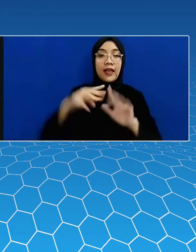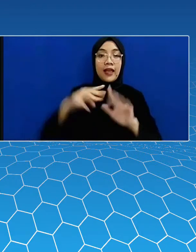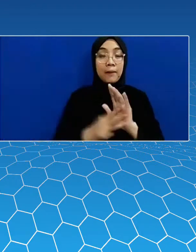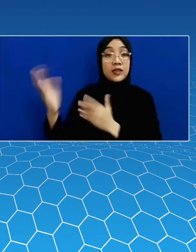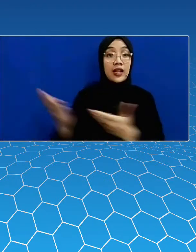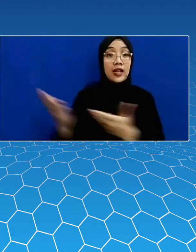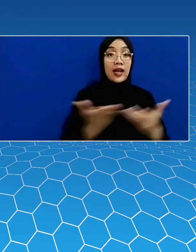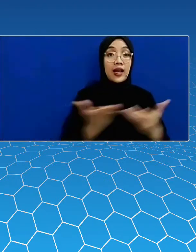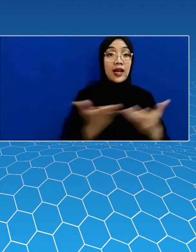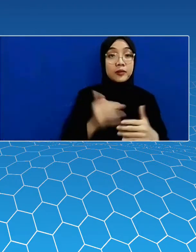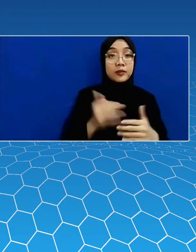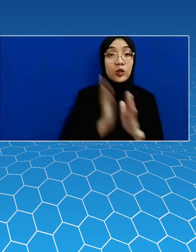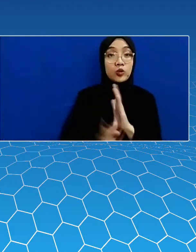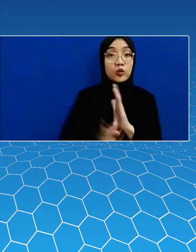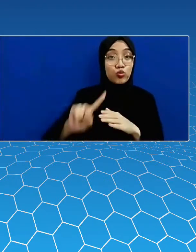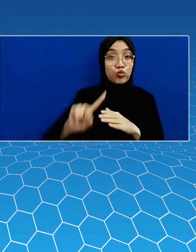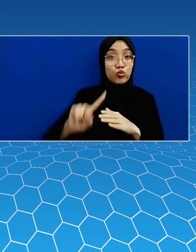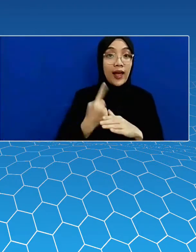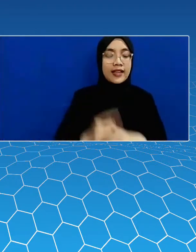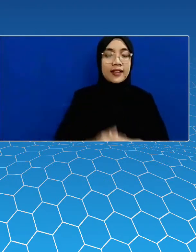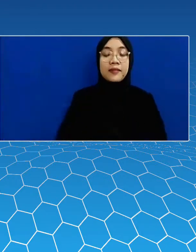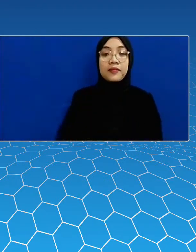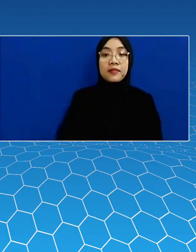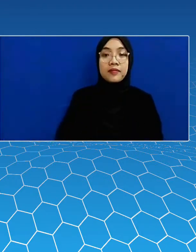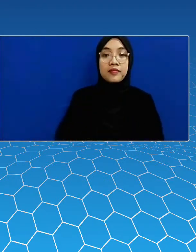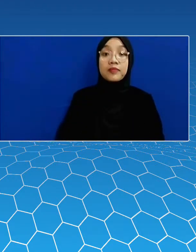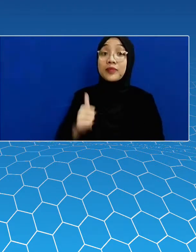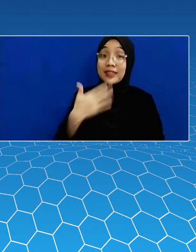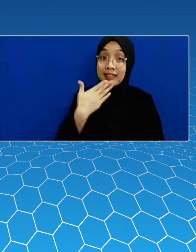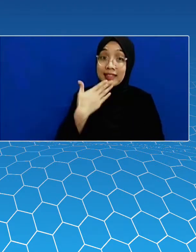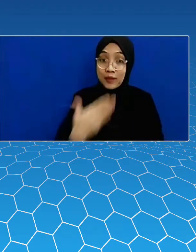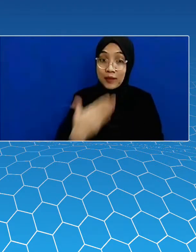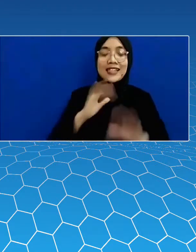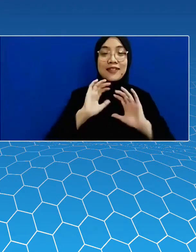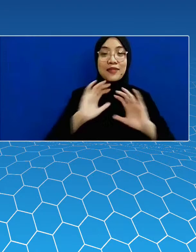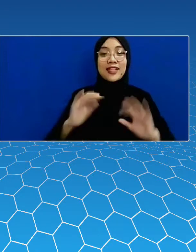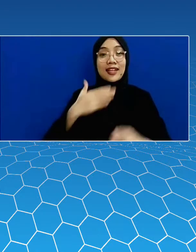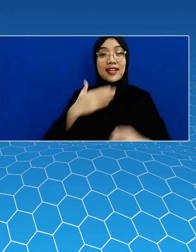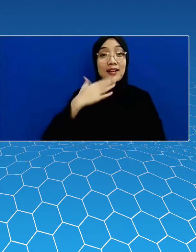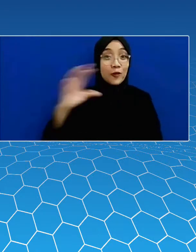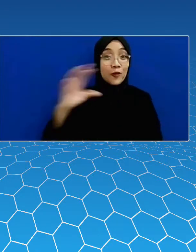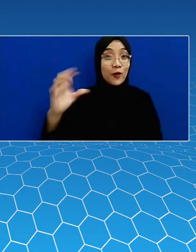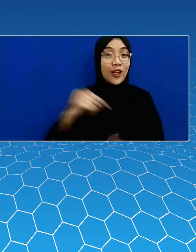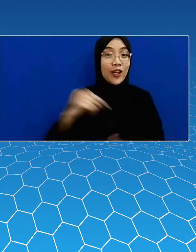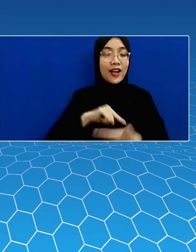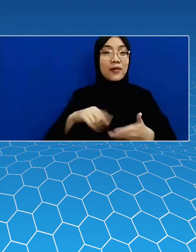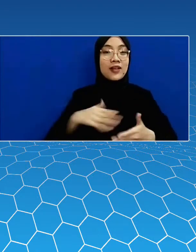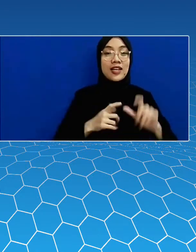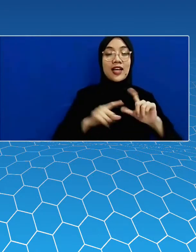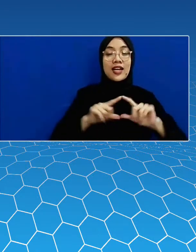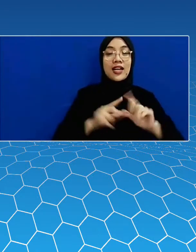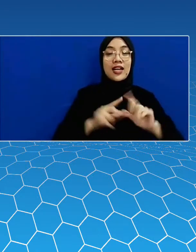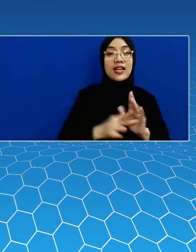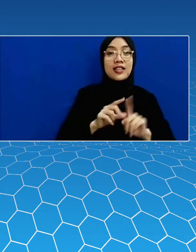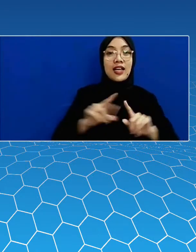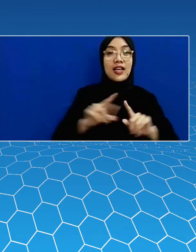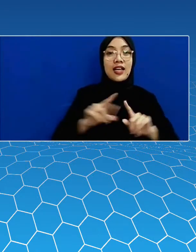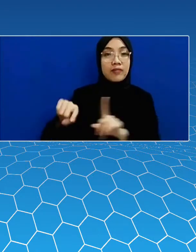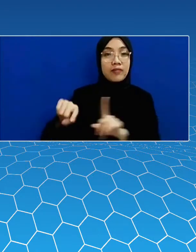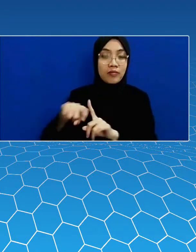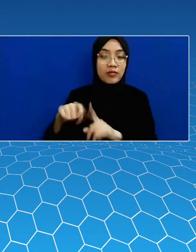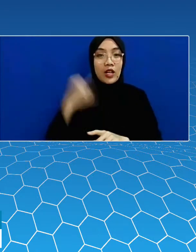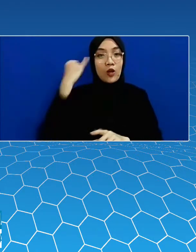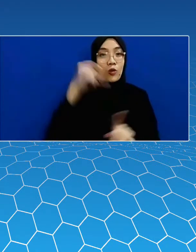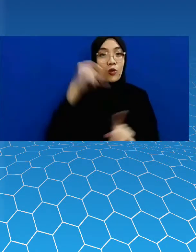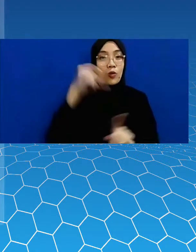Thanks very much. Hello, everybody. So I'm Sandra Komazinski, data scientist at Aparito. Can I have the next slides,